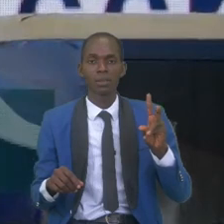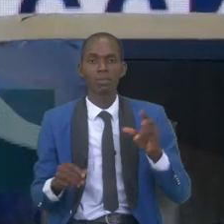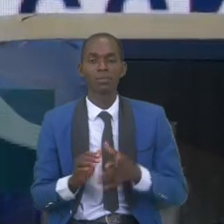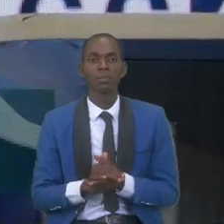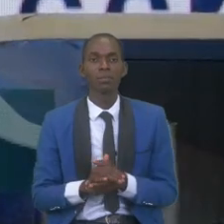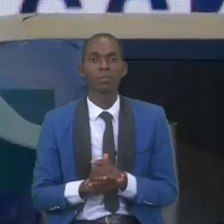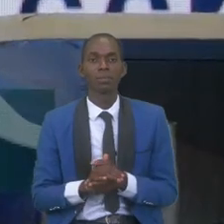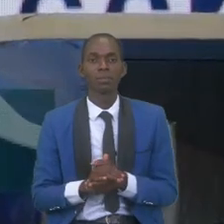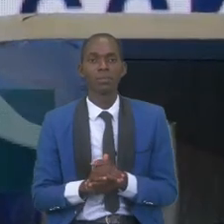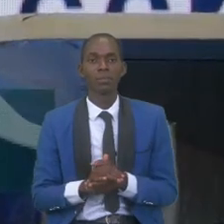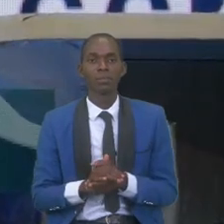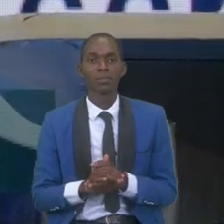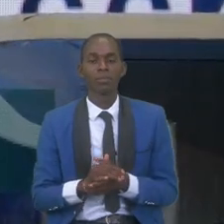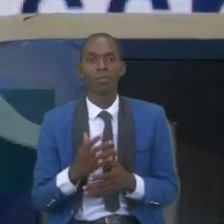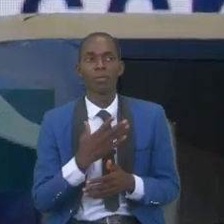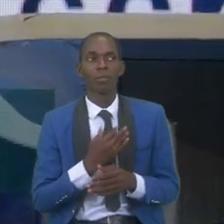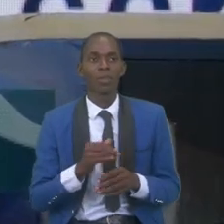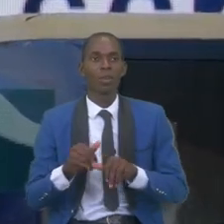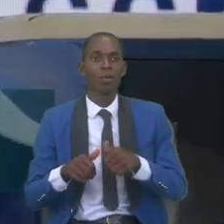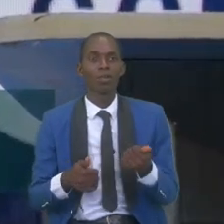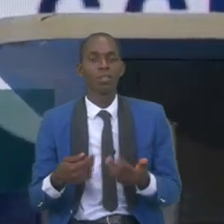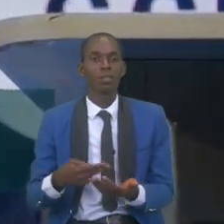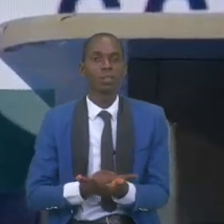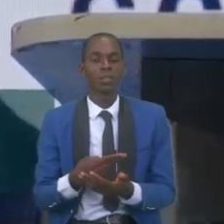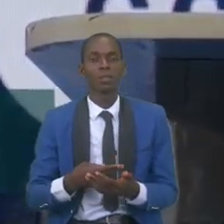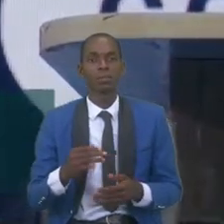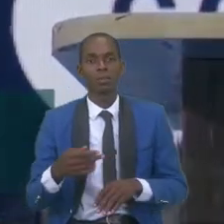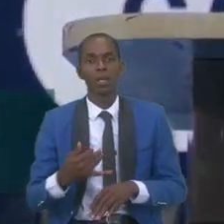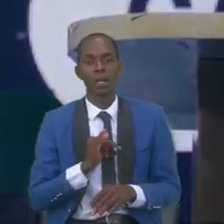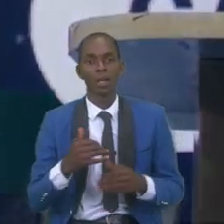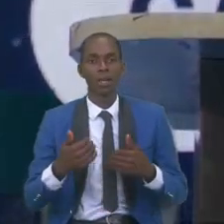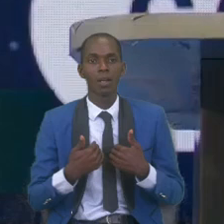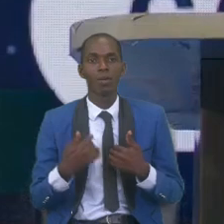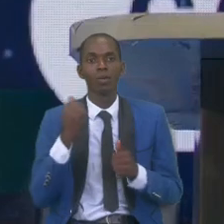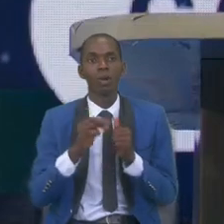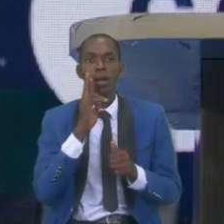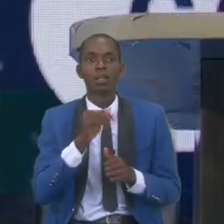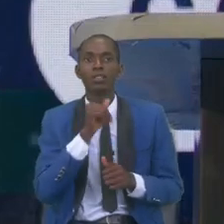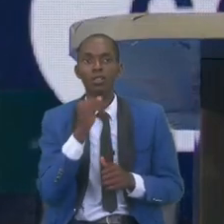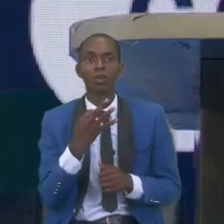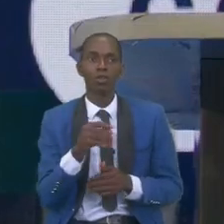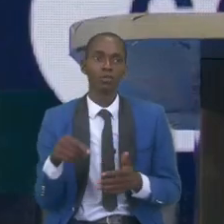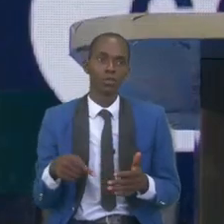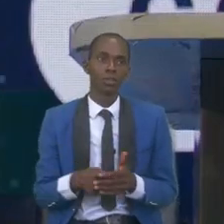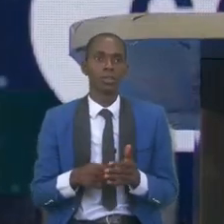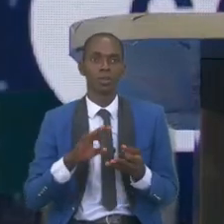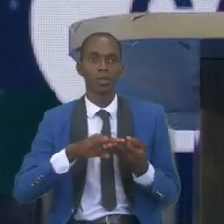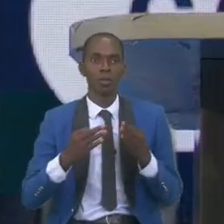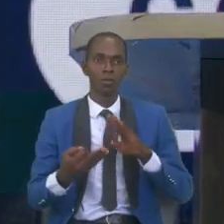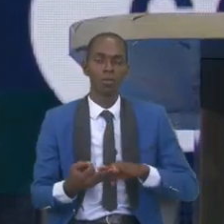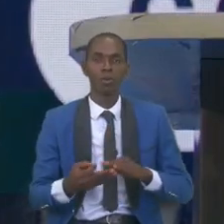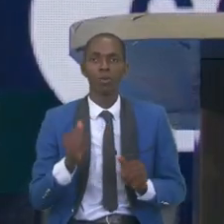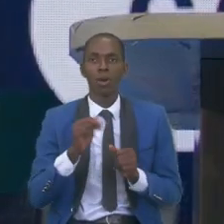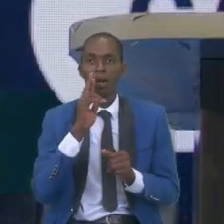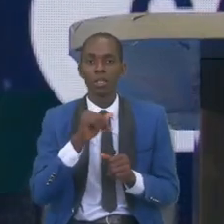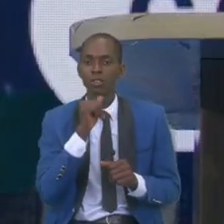in verse 16, and other sheep I have, which are not of this fold, which are not of this